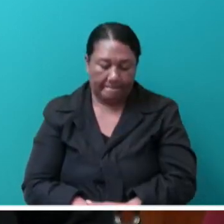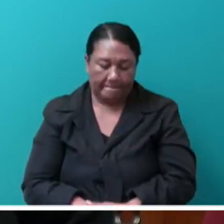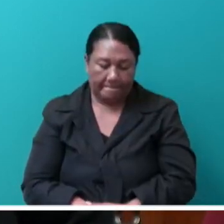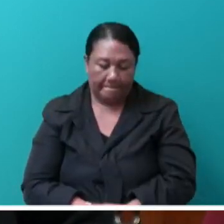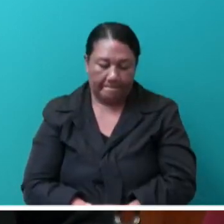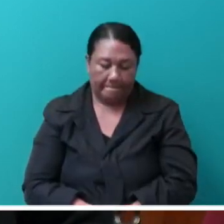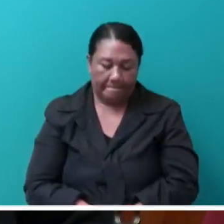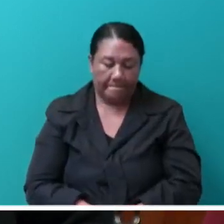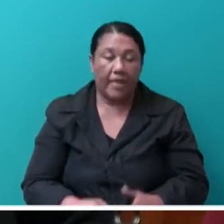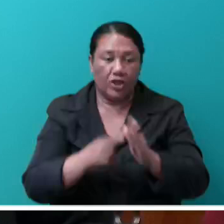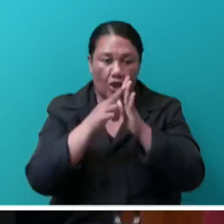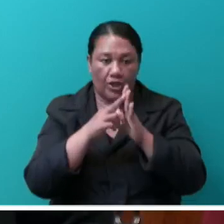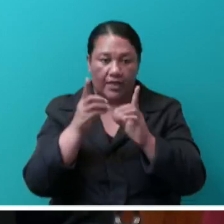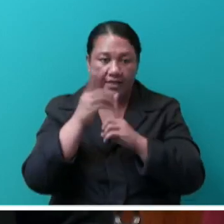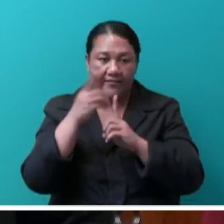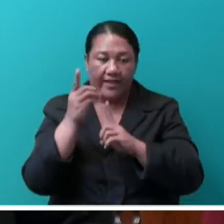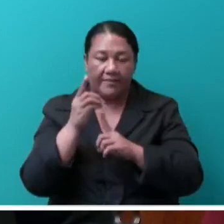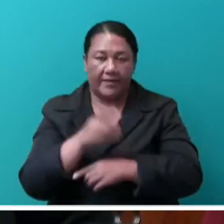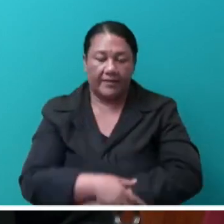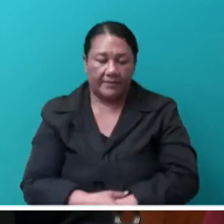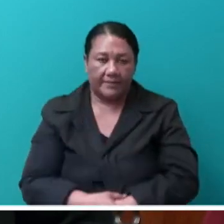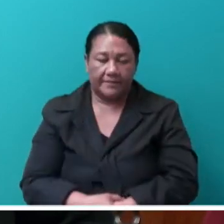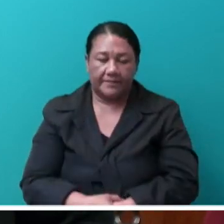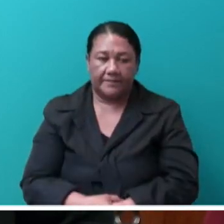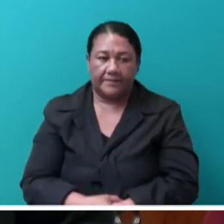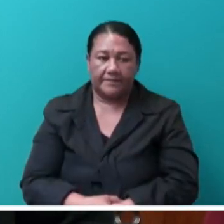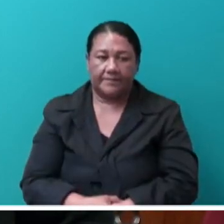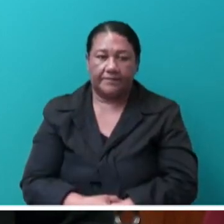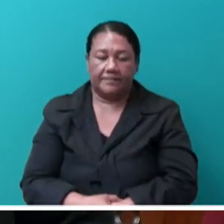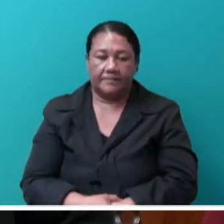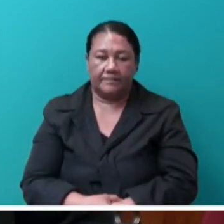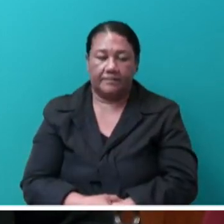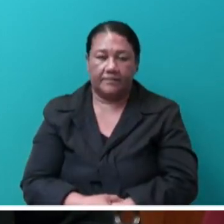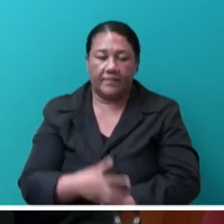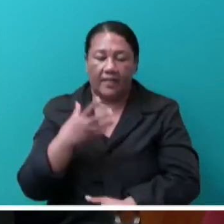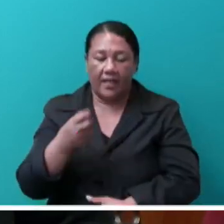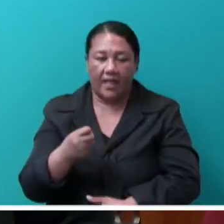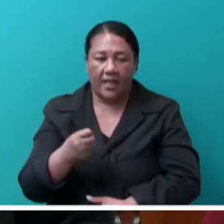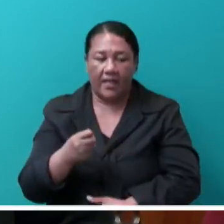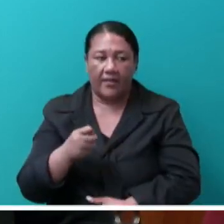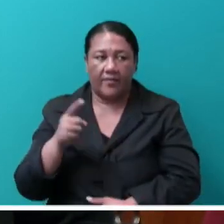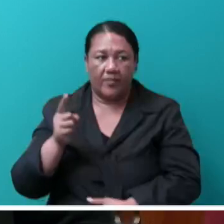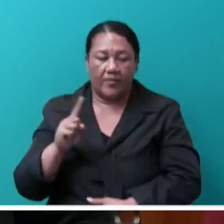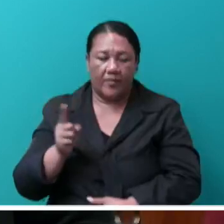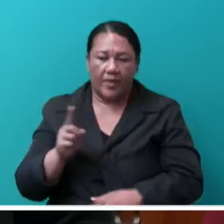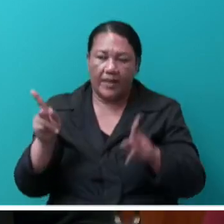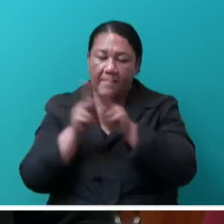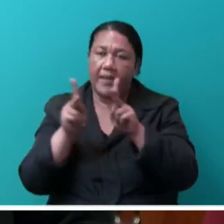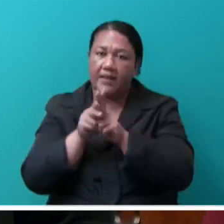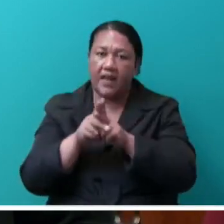the northern developments, as it were, the Telecom had actually forged a partnership with the